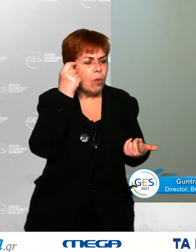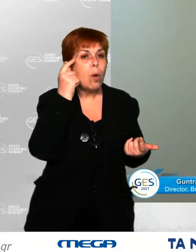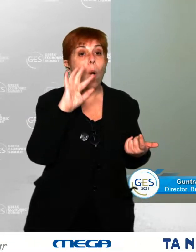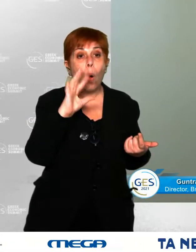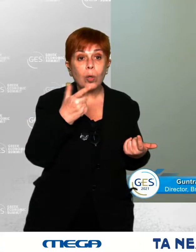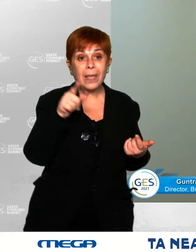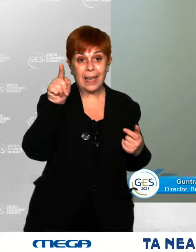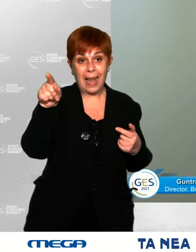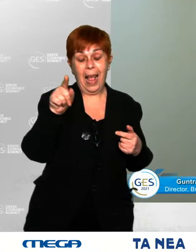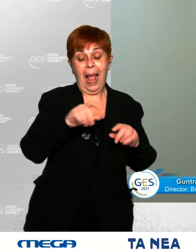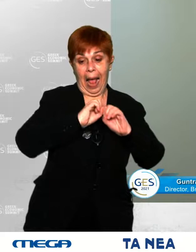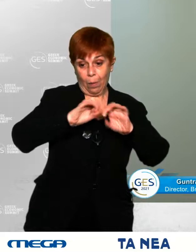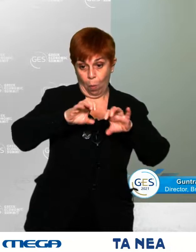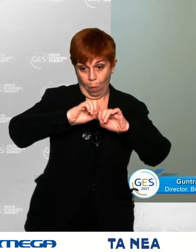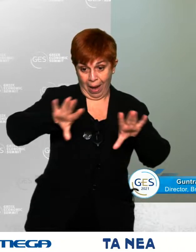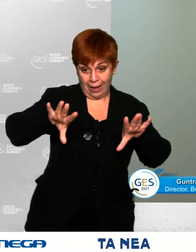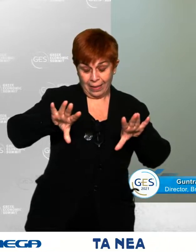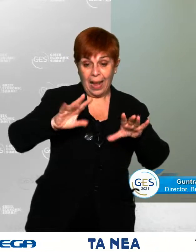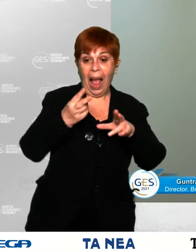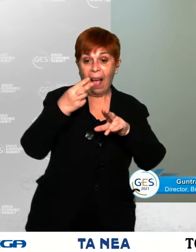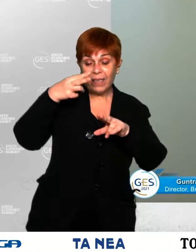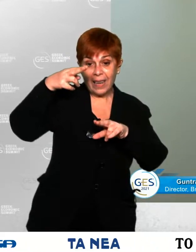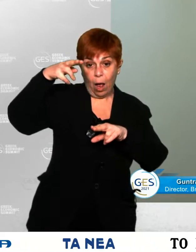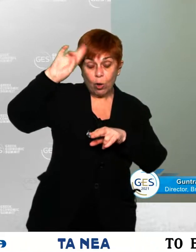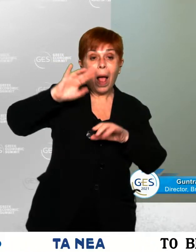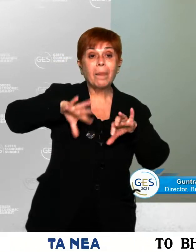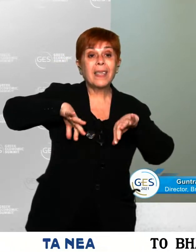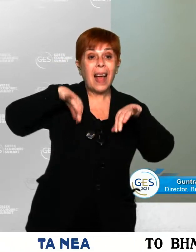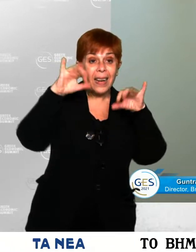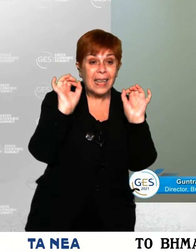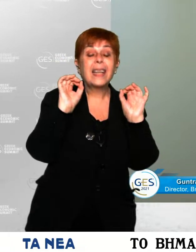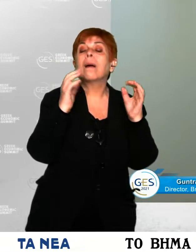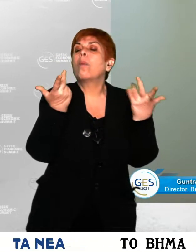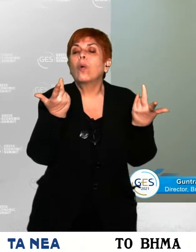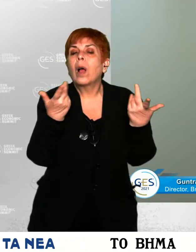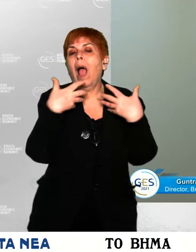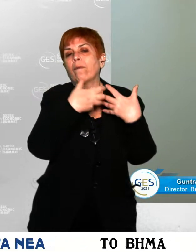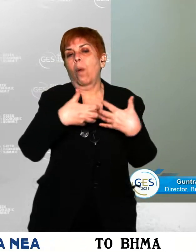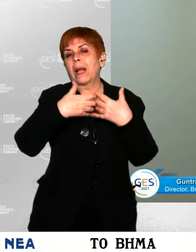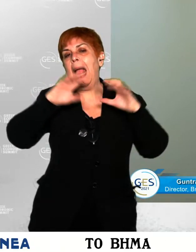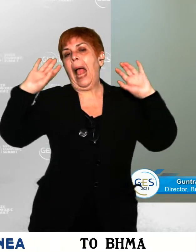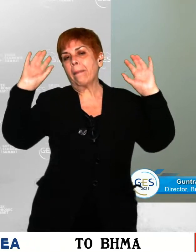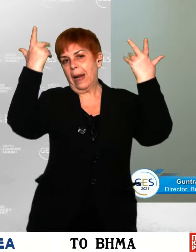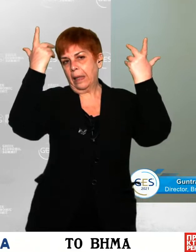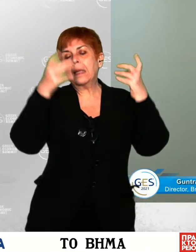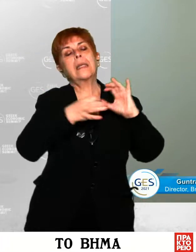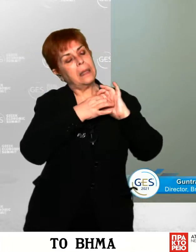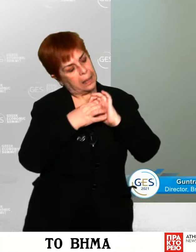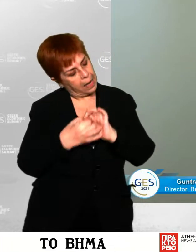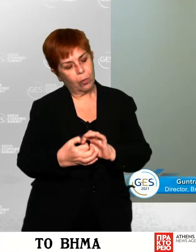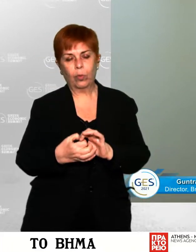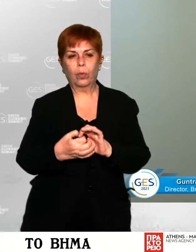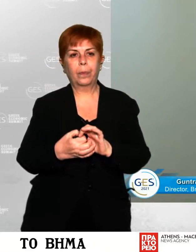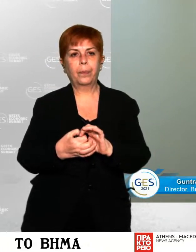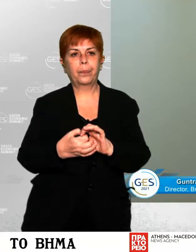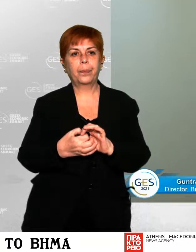rising essentially since the start of industrialization and continue to rise. And we have